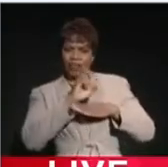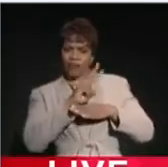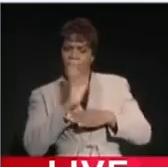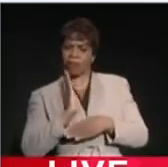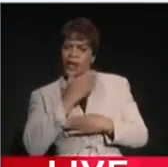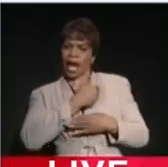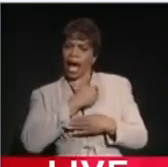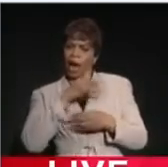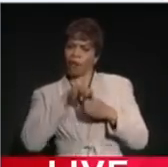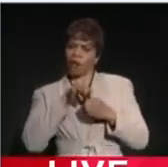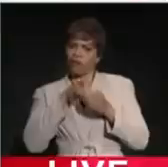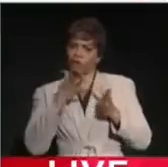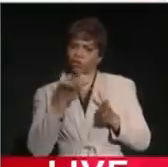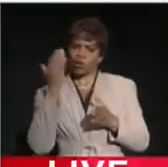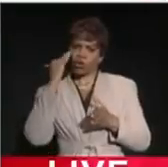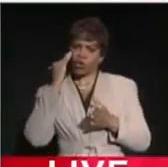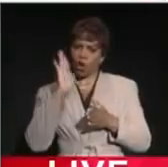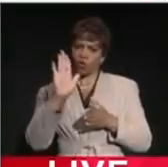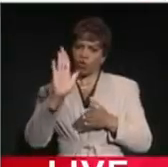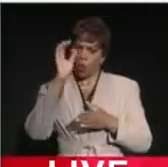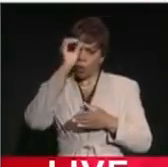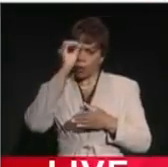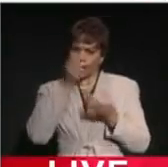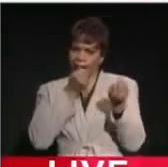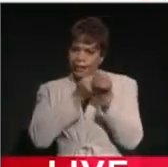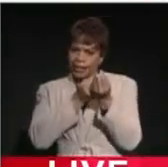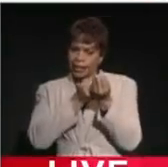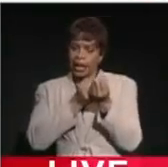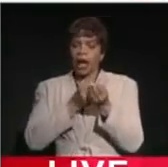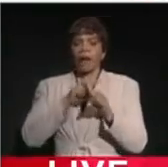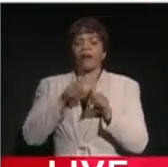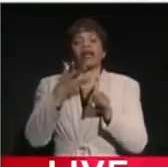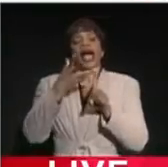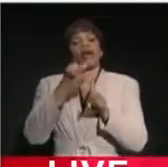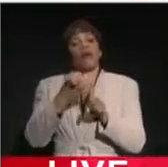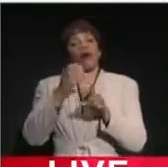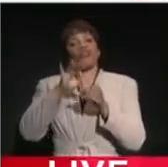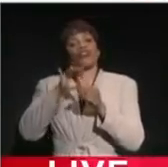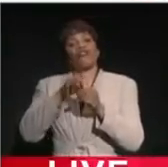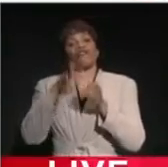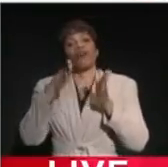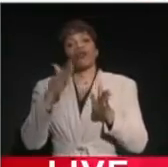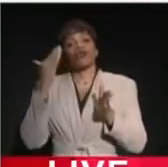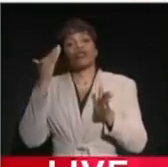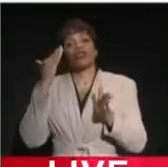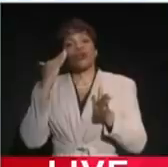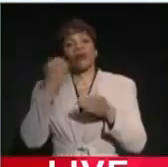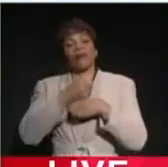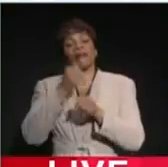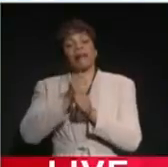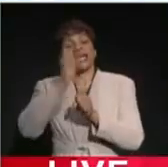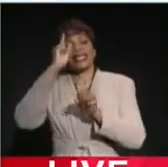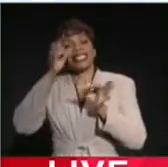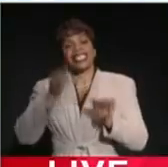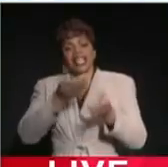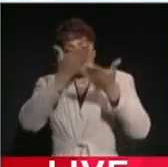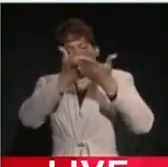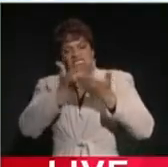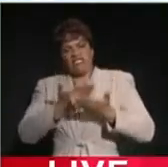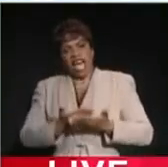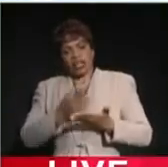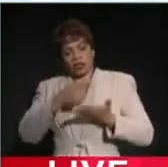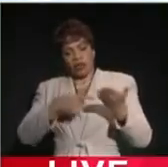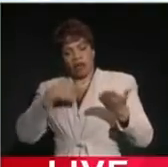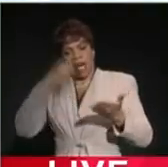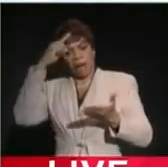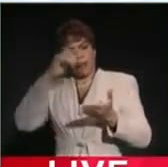like to know where you stand on that issue. I would like our voters to know that I want to make decisions based on facts. And that's what I believe in.